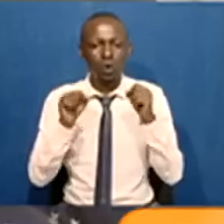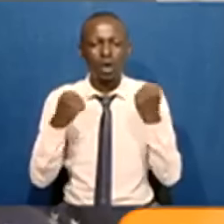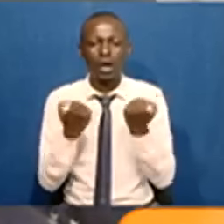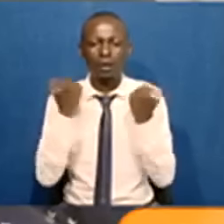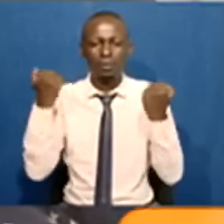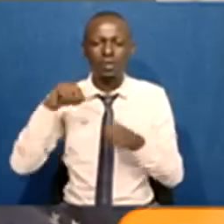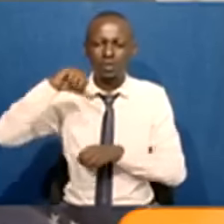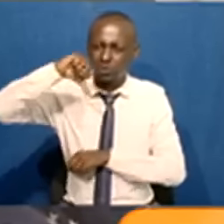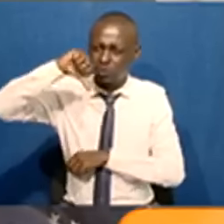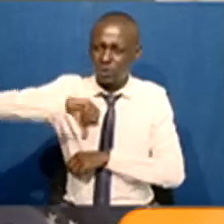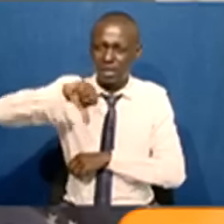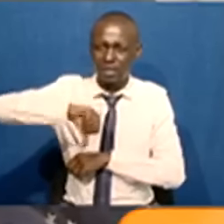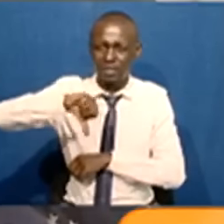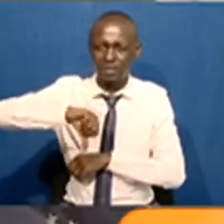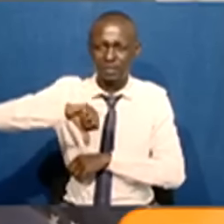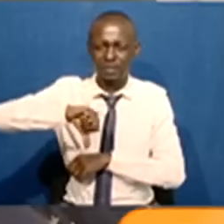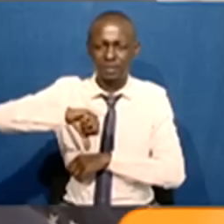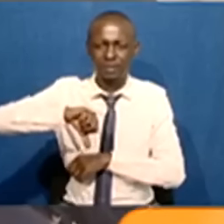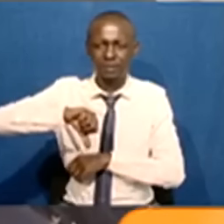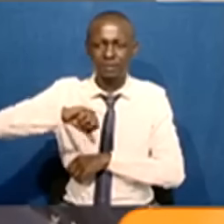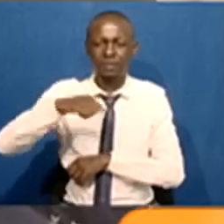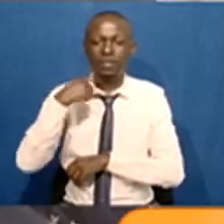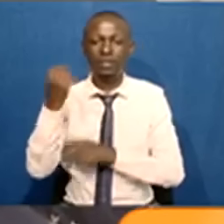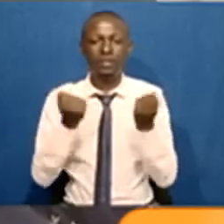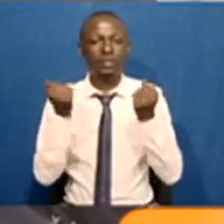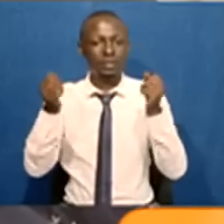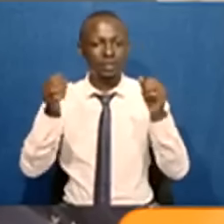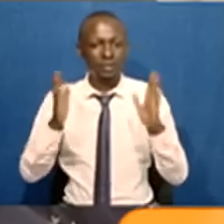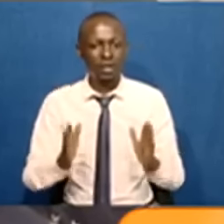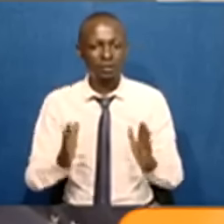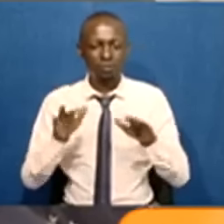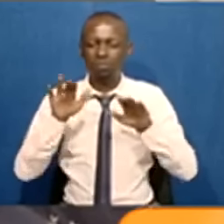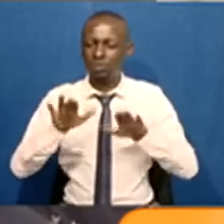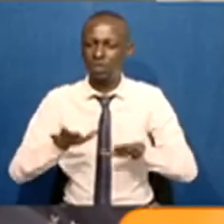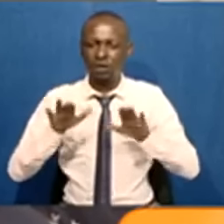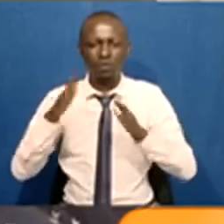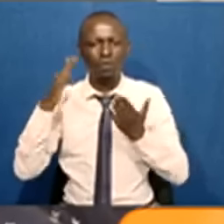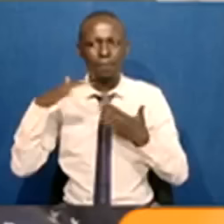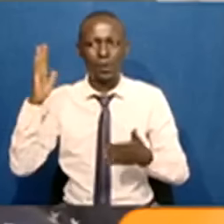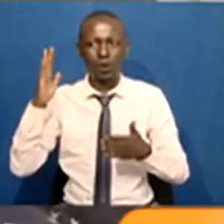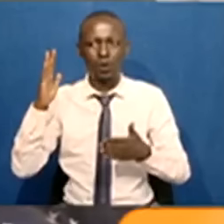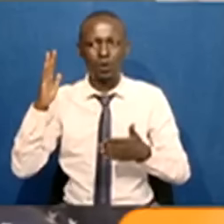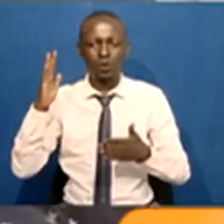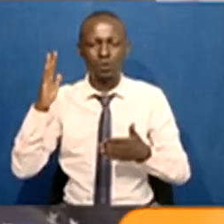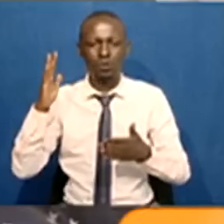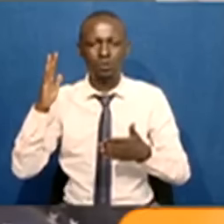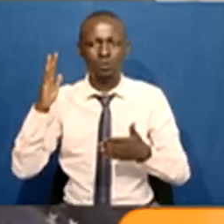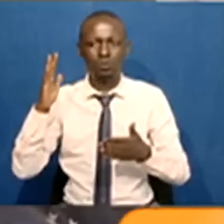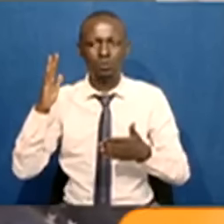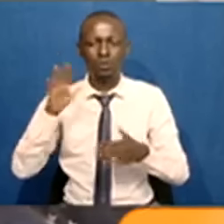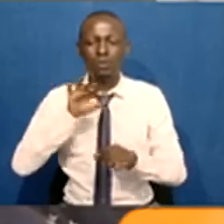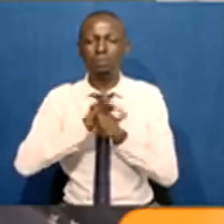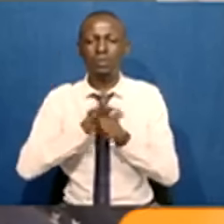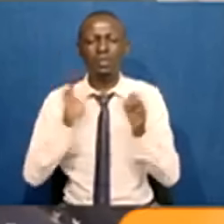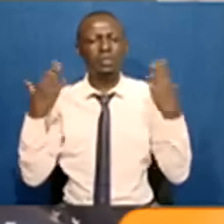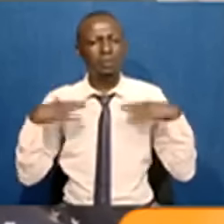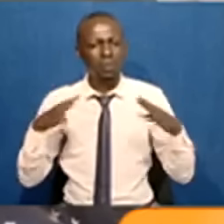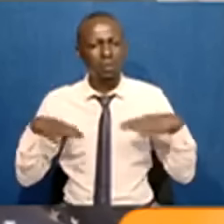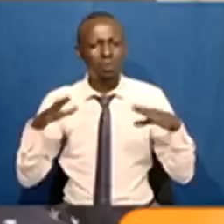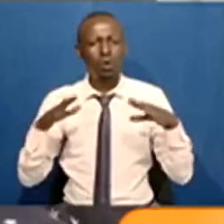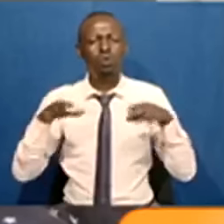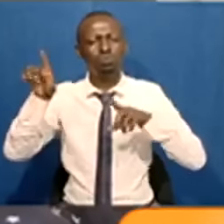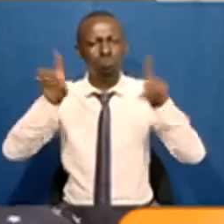would just love to urge the drivers to be a little bit more careful, especially carrying a large number of people.